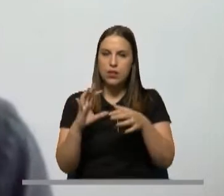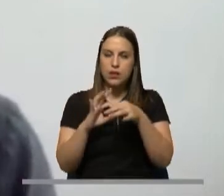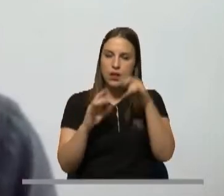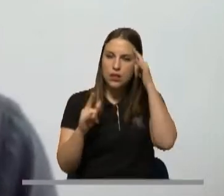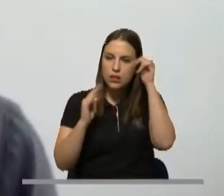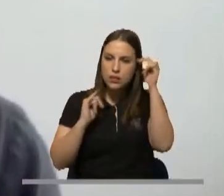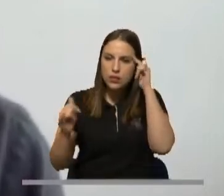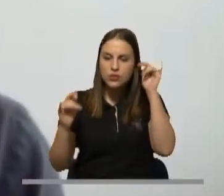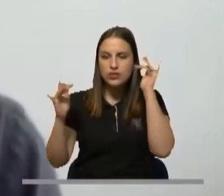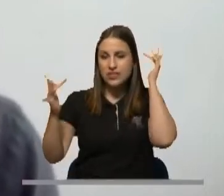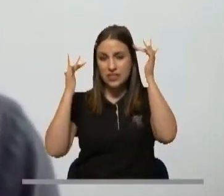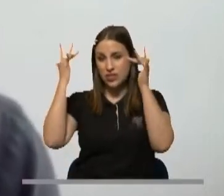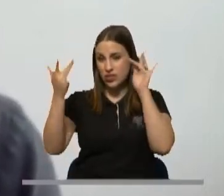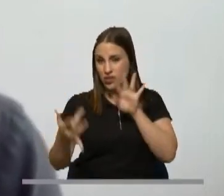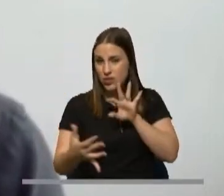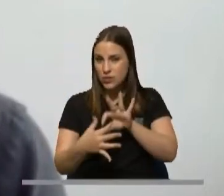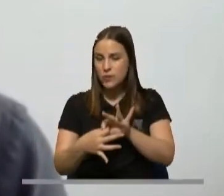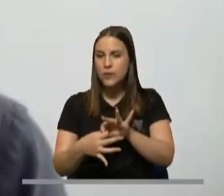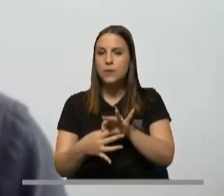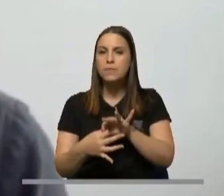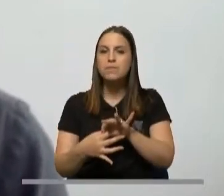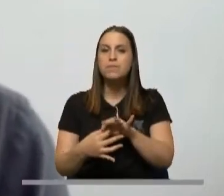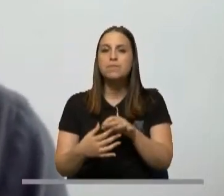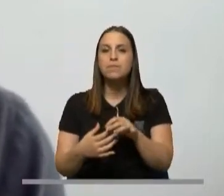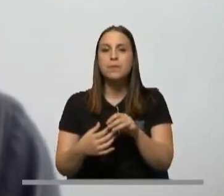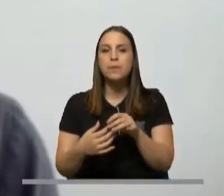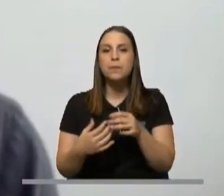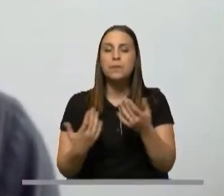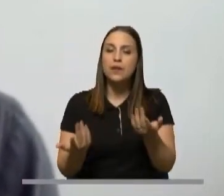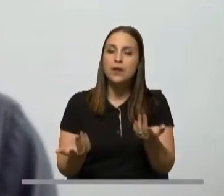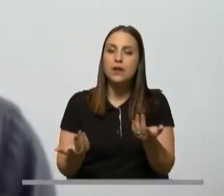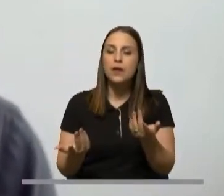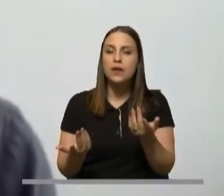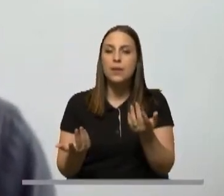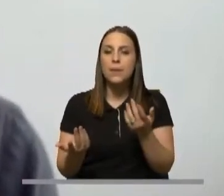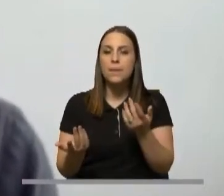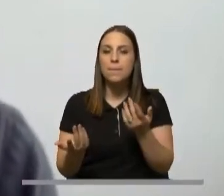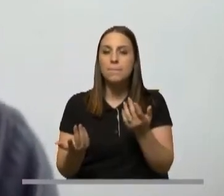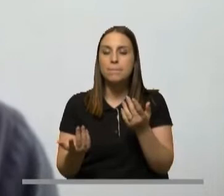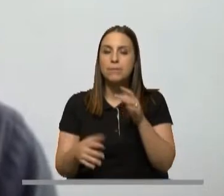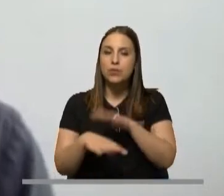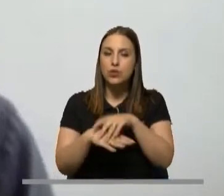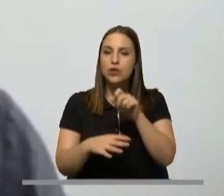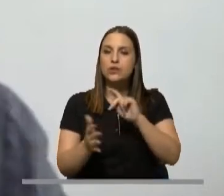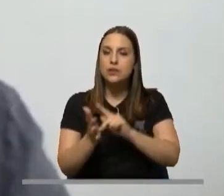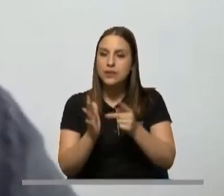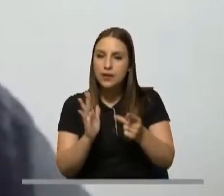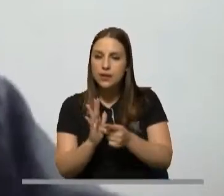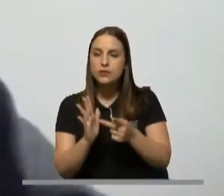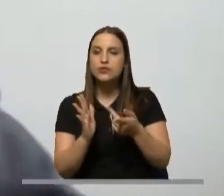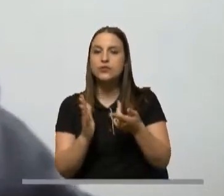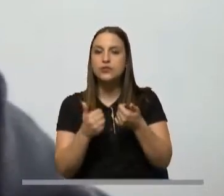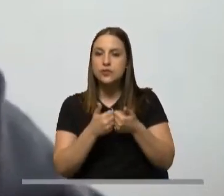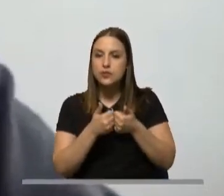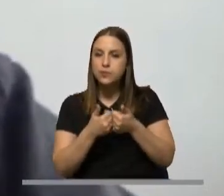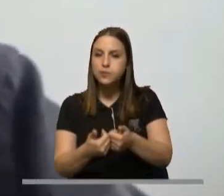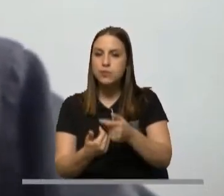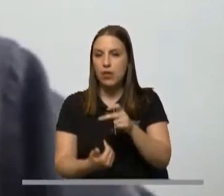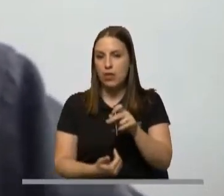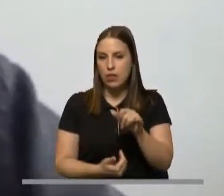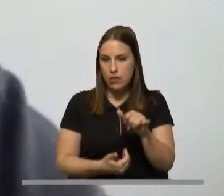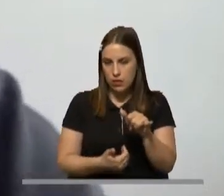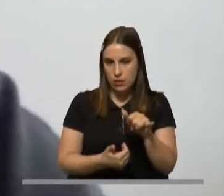ideological fury and imprecision is today driven by the techniques that accompany artificial